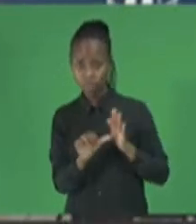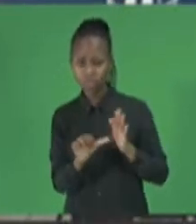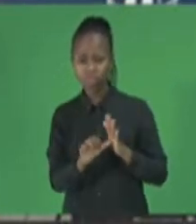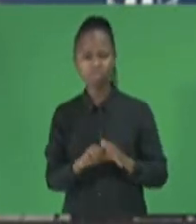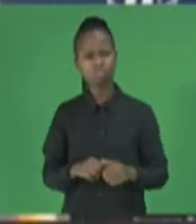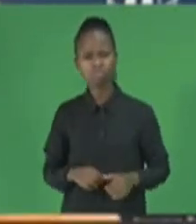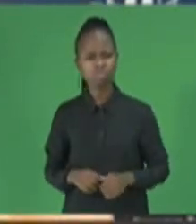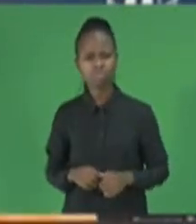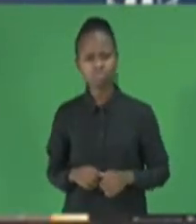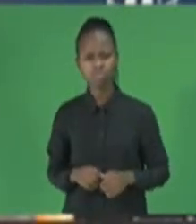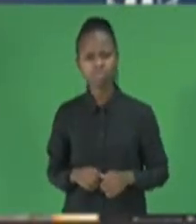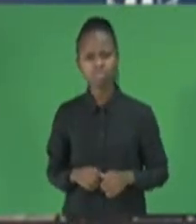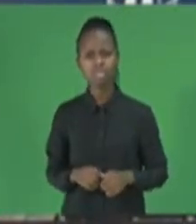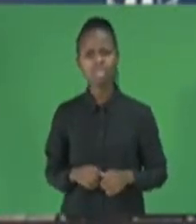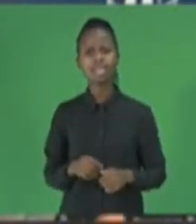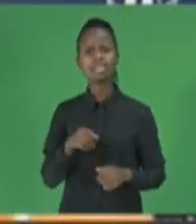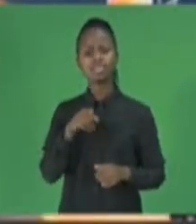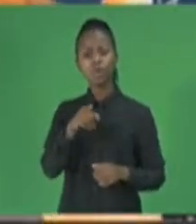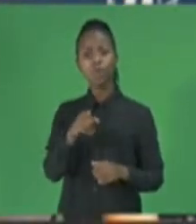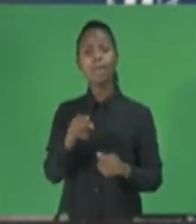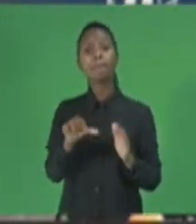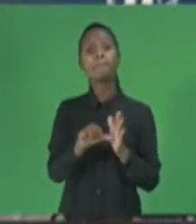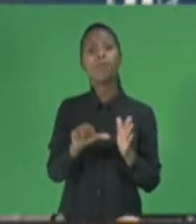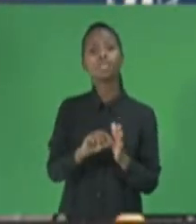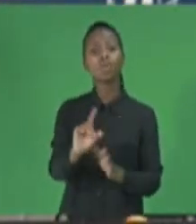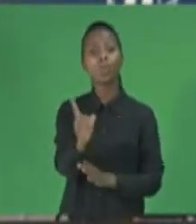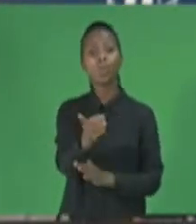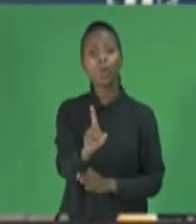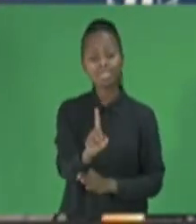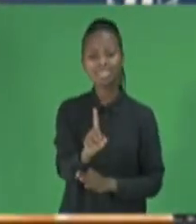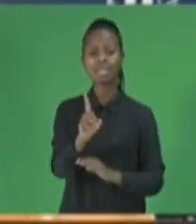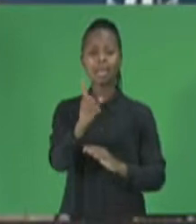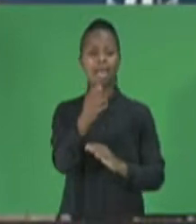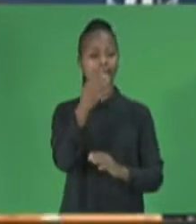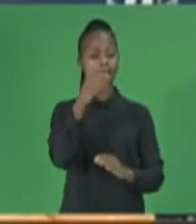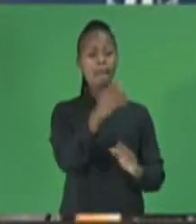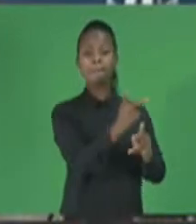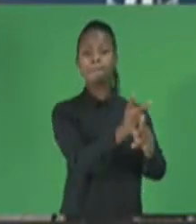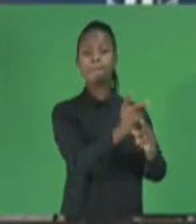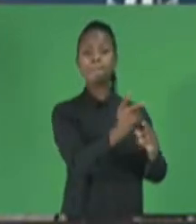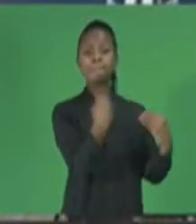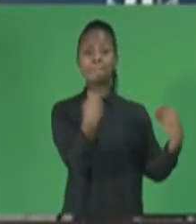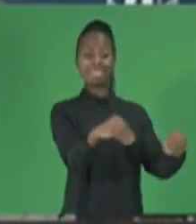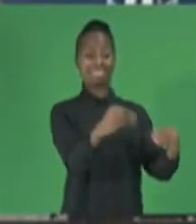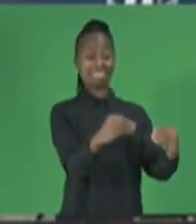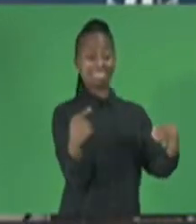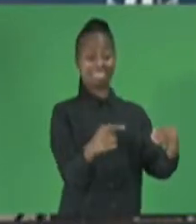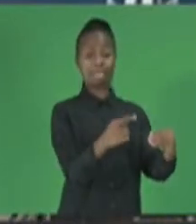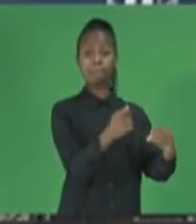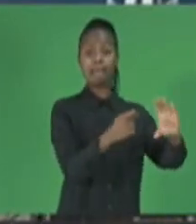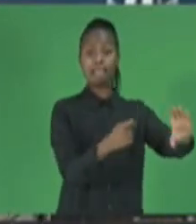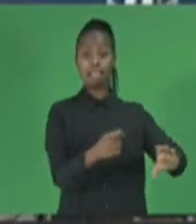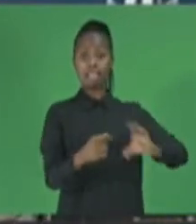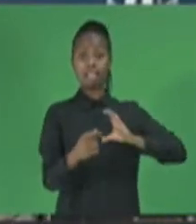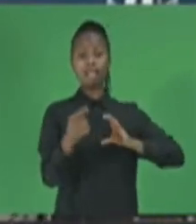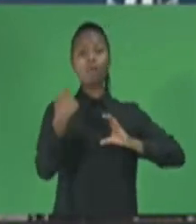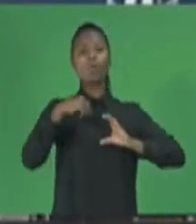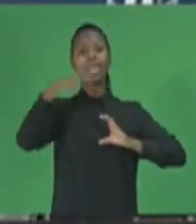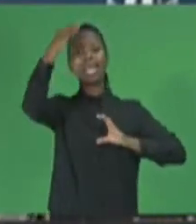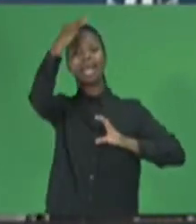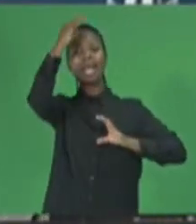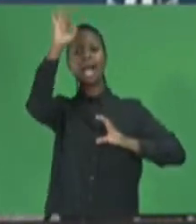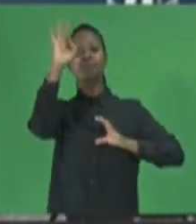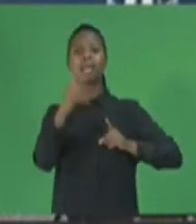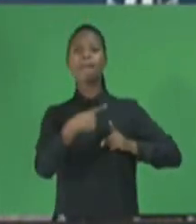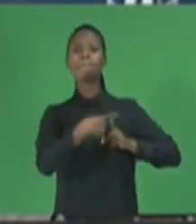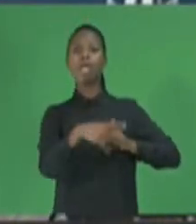a differential in bond yields. And at the moment, the differential in bond yields is in